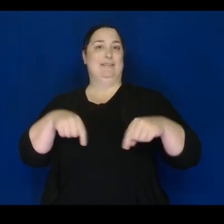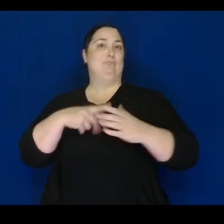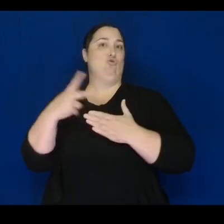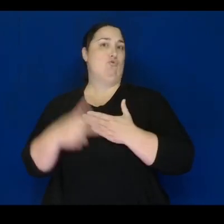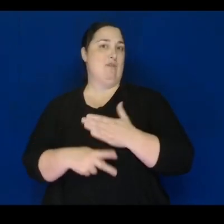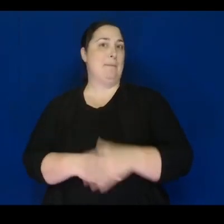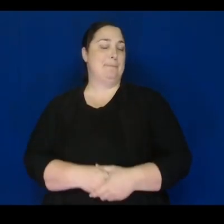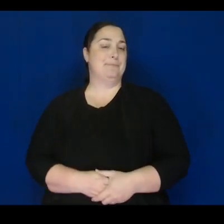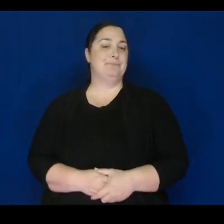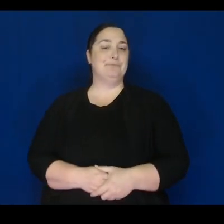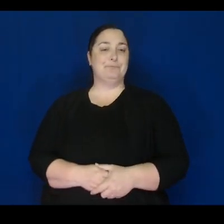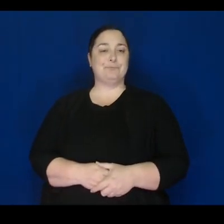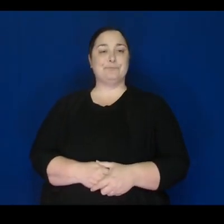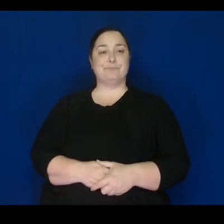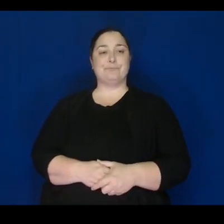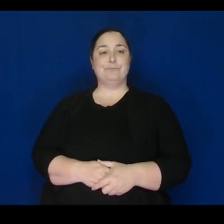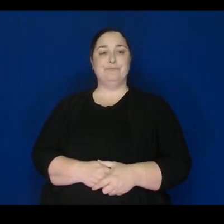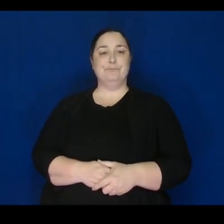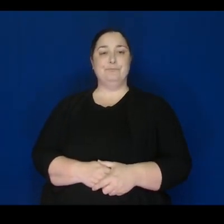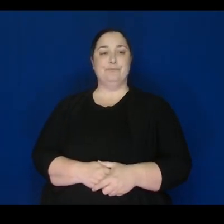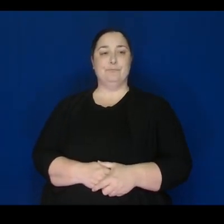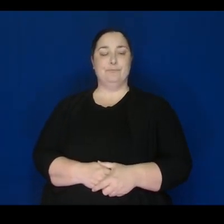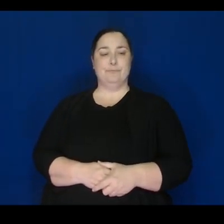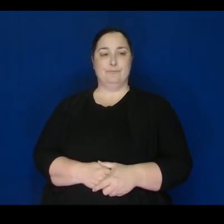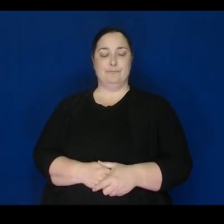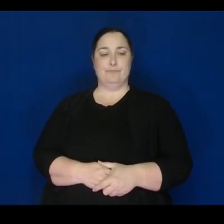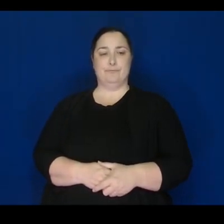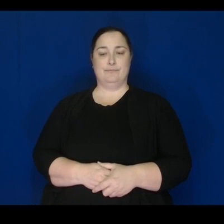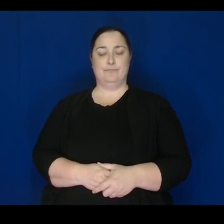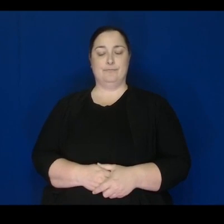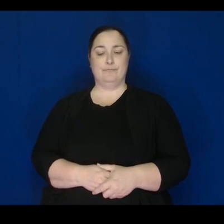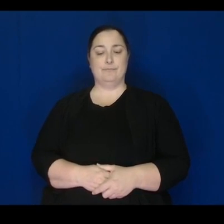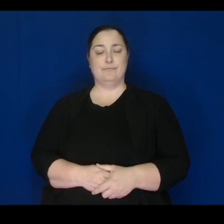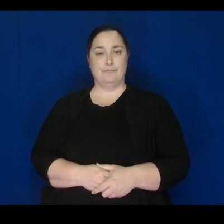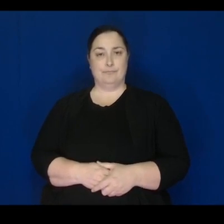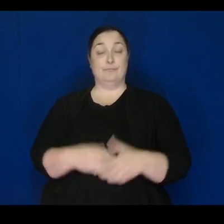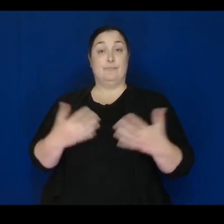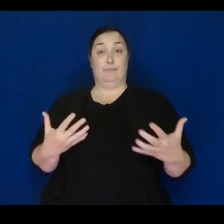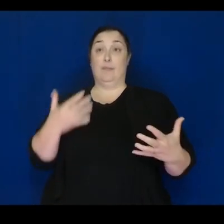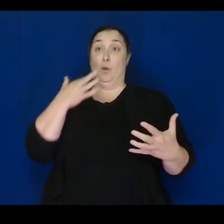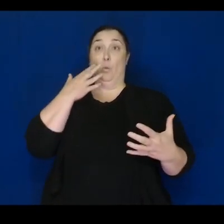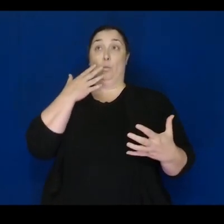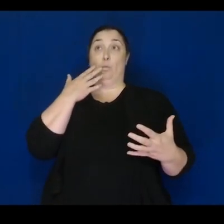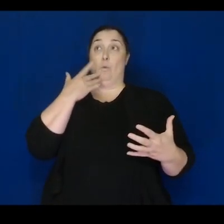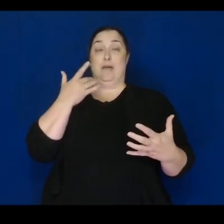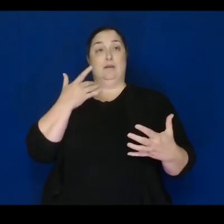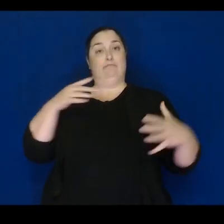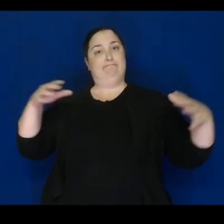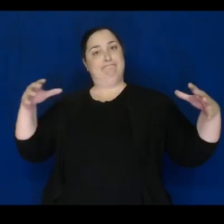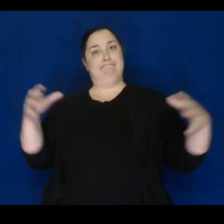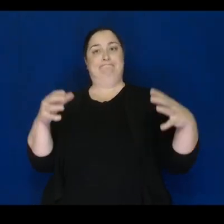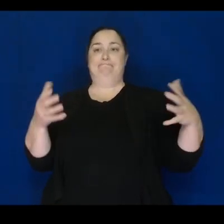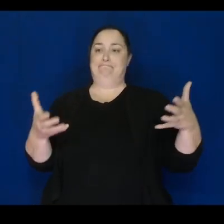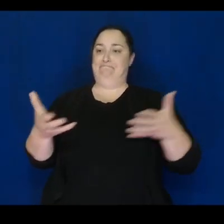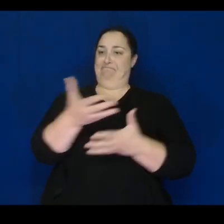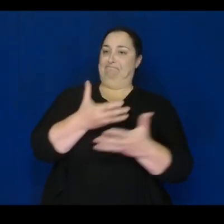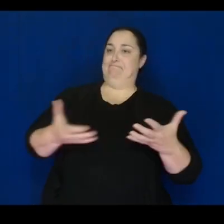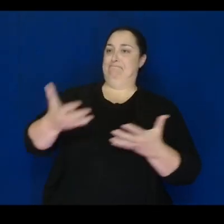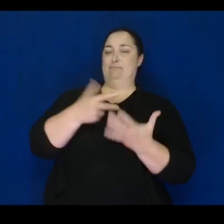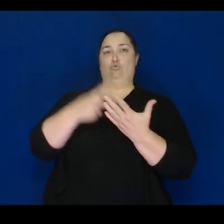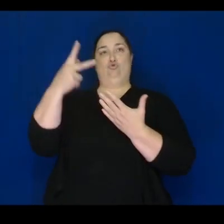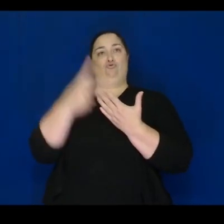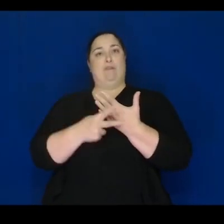program. And when we were coming together to really think about what this program would look like